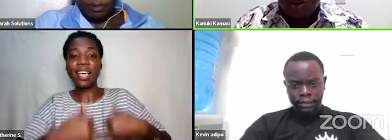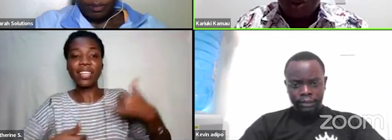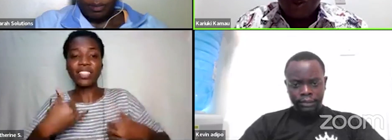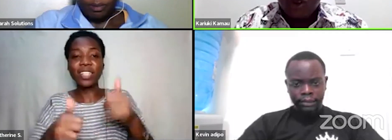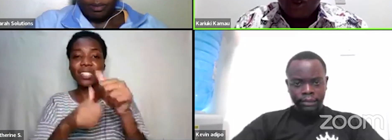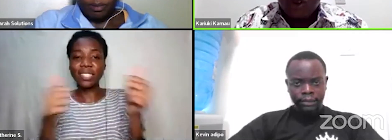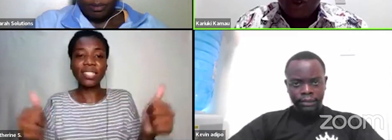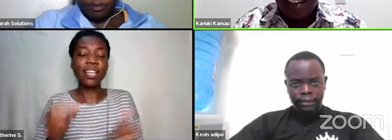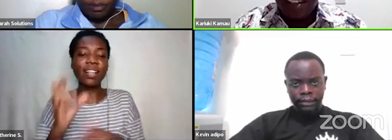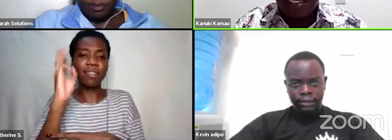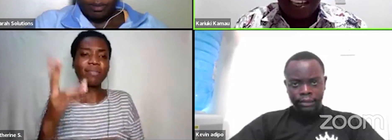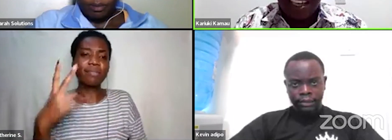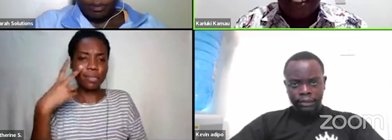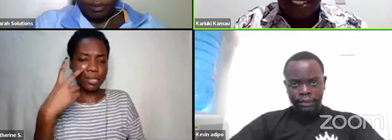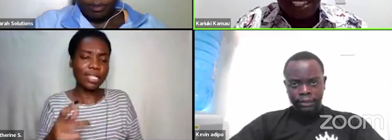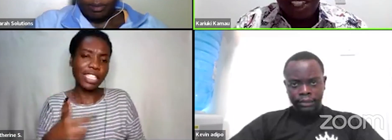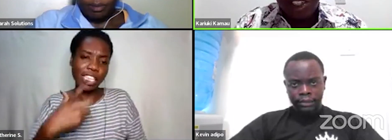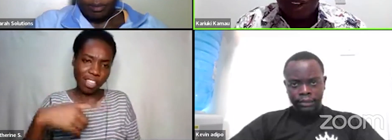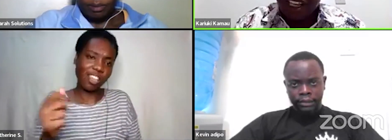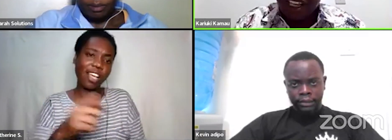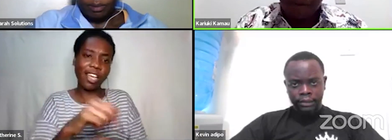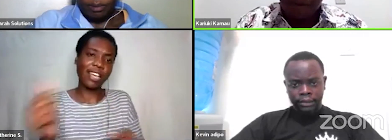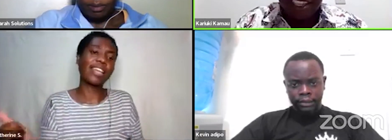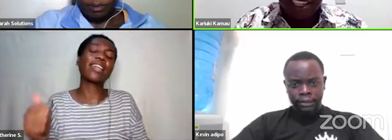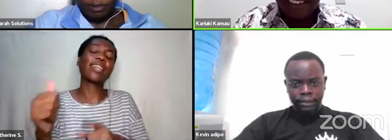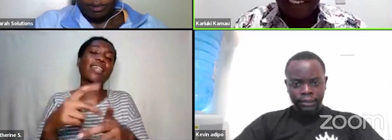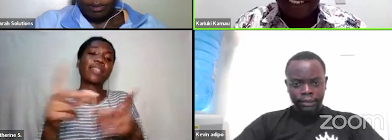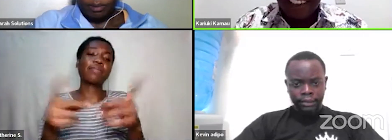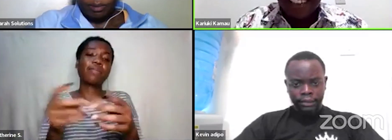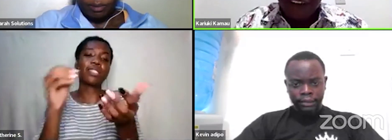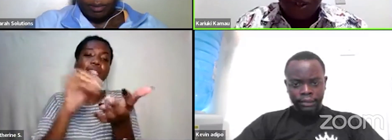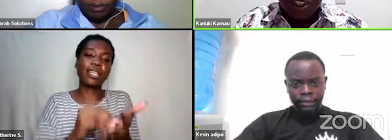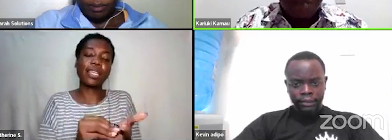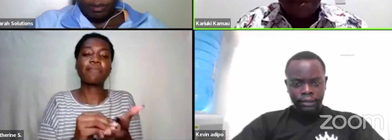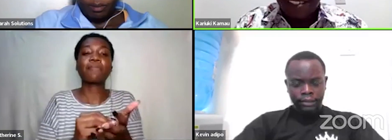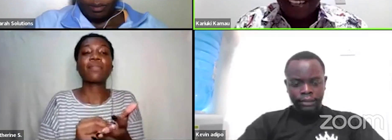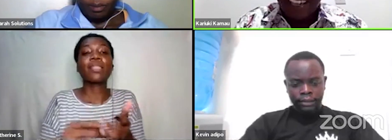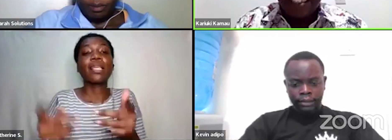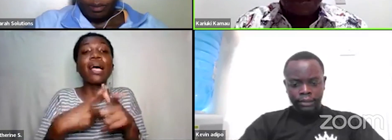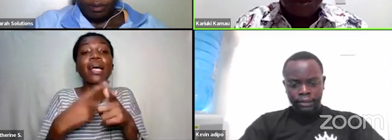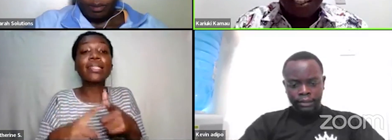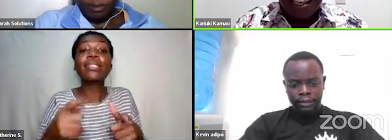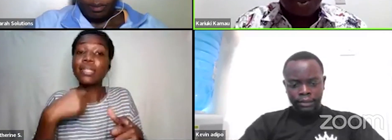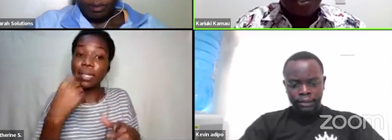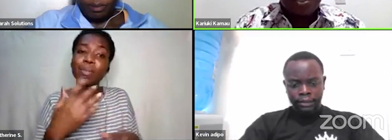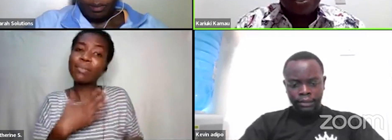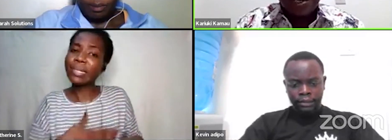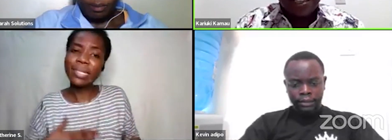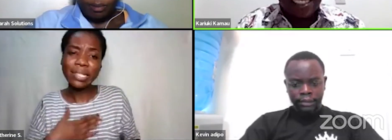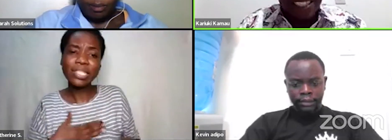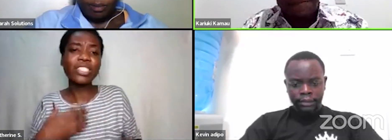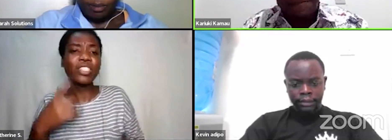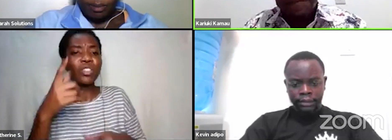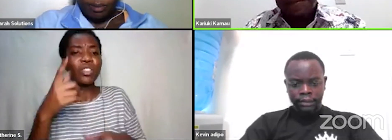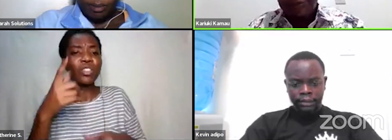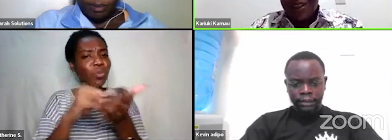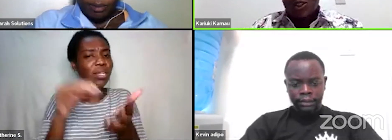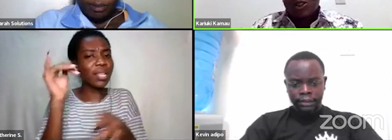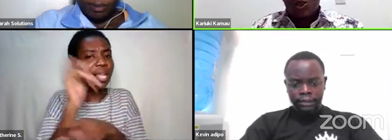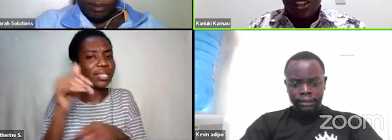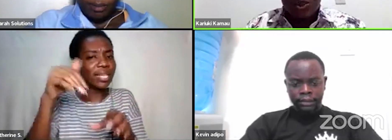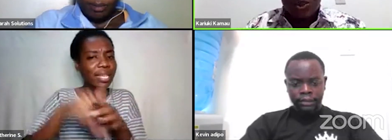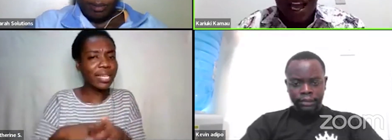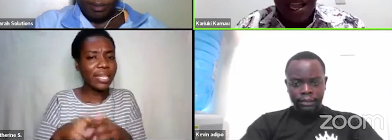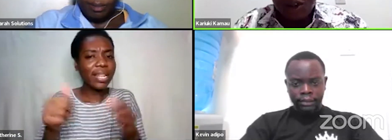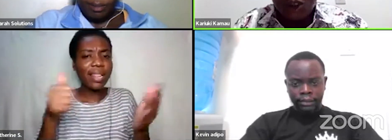forward for you to book us in another destination like Aboseri. Now I told him, please kindly put that one in a letter